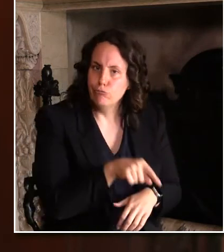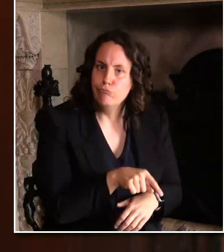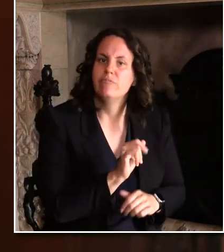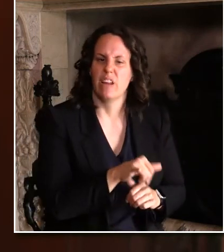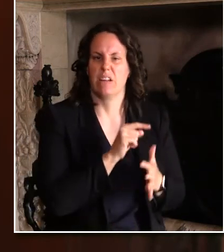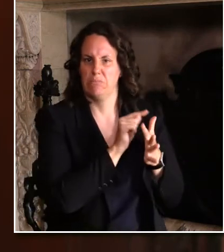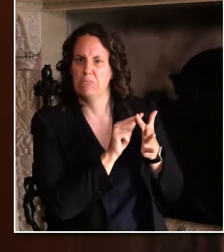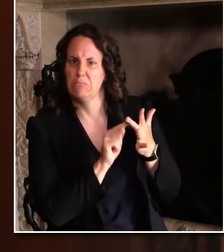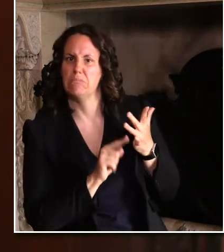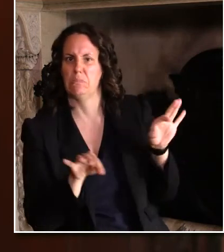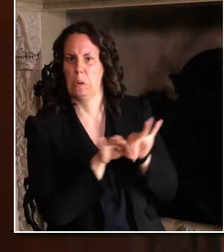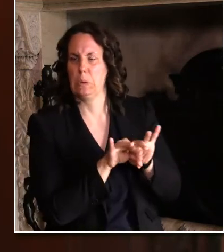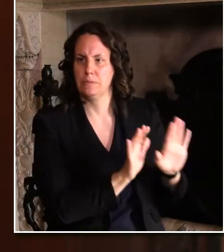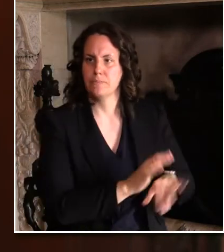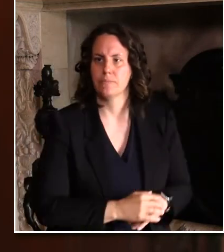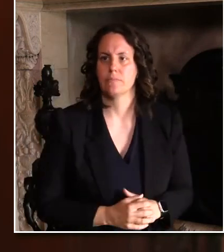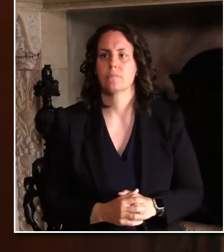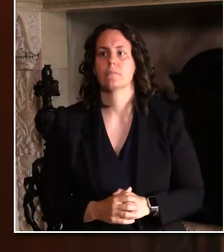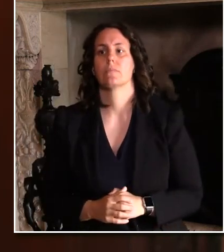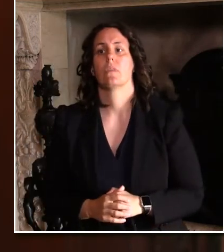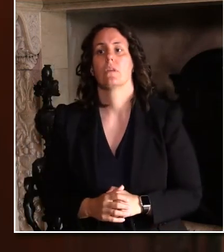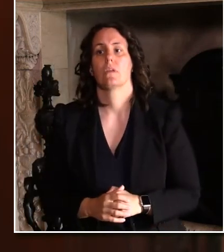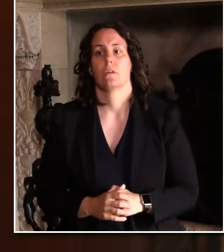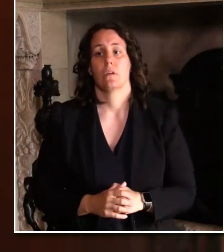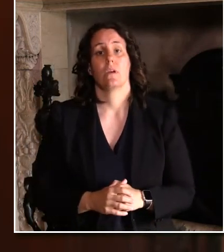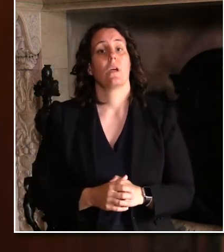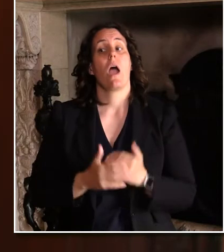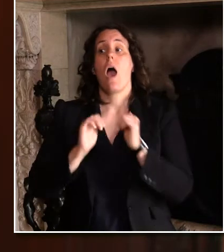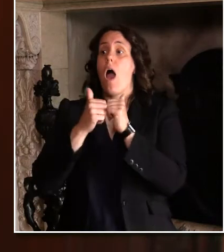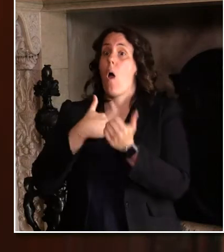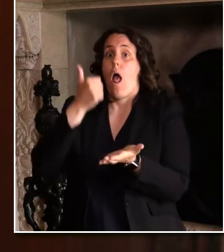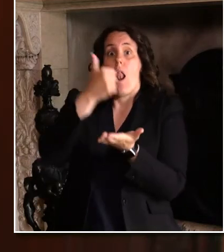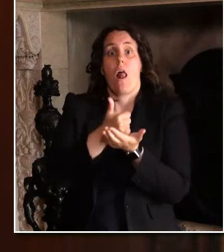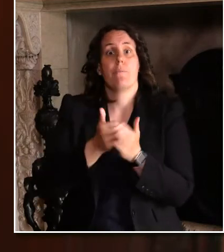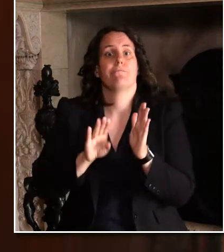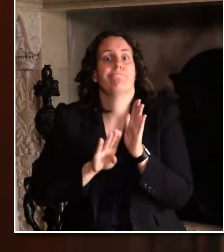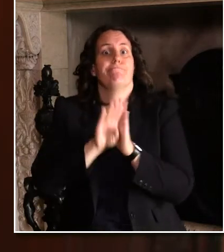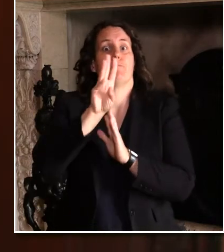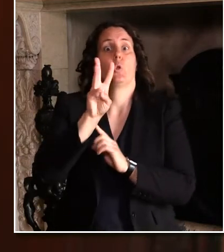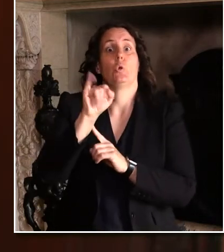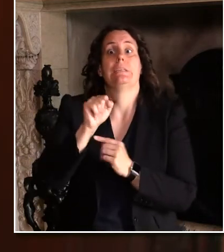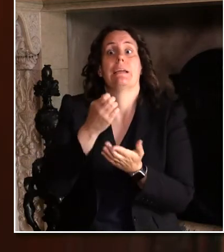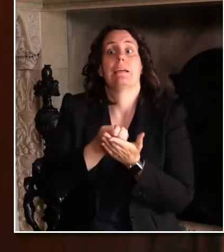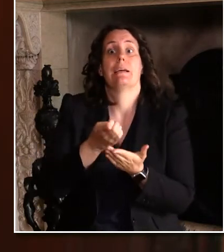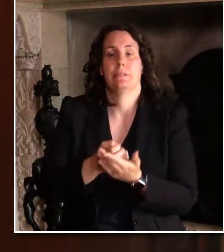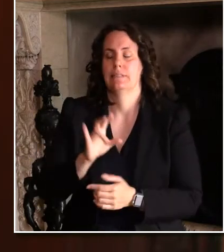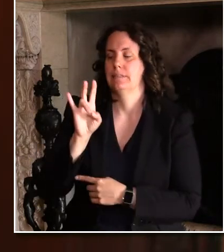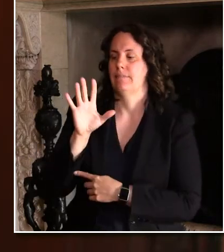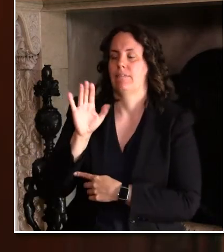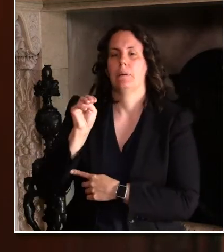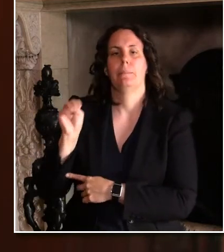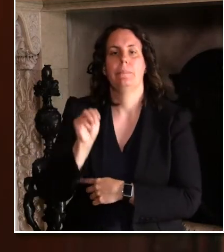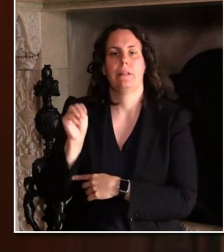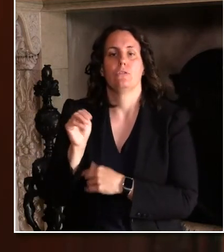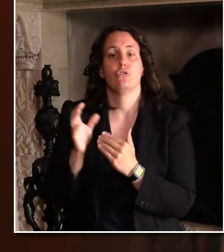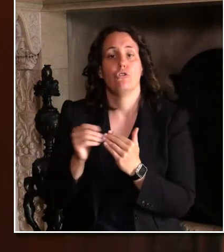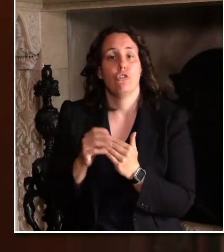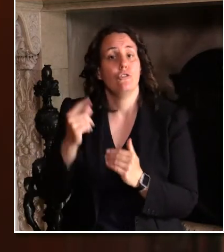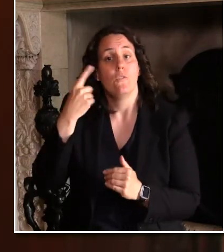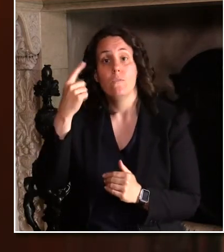$75 million small business grant program that will provide assistance to Wisconsin's Main Street businesses with